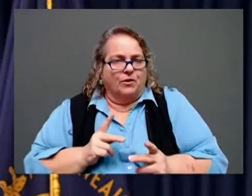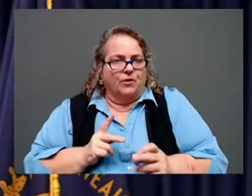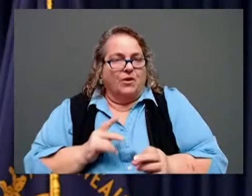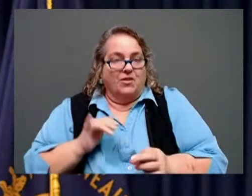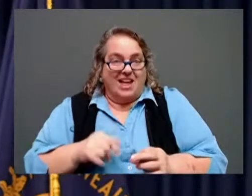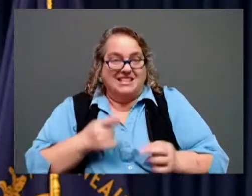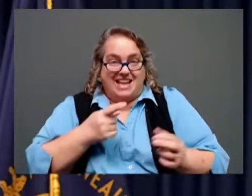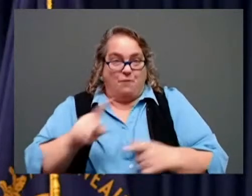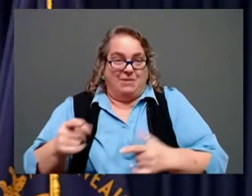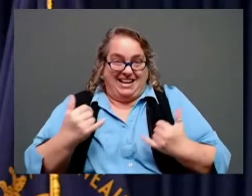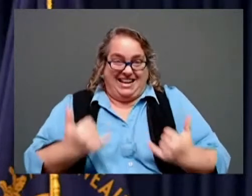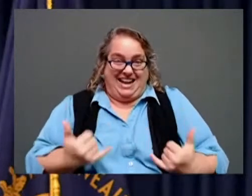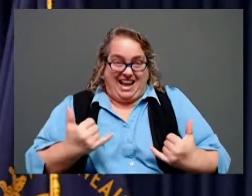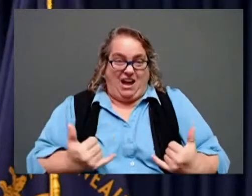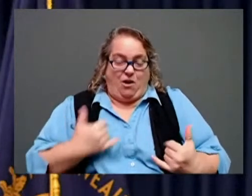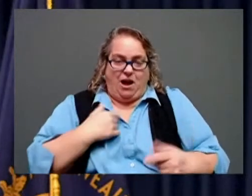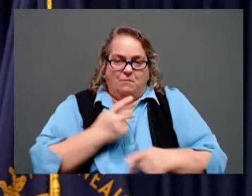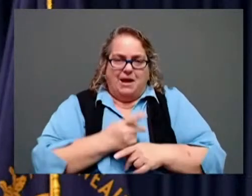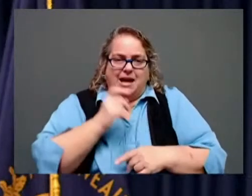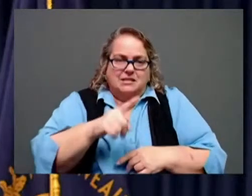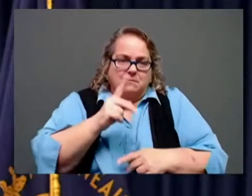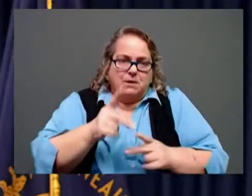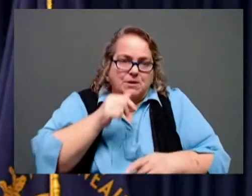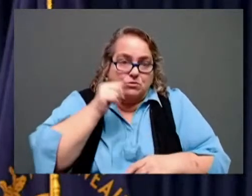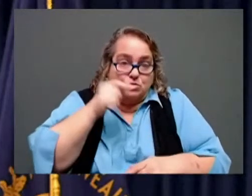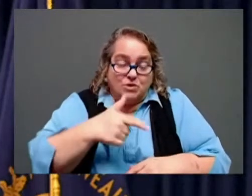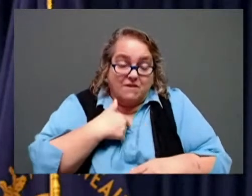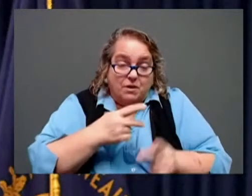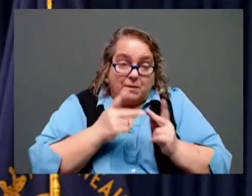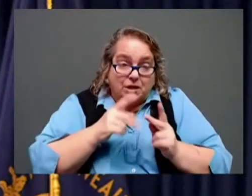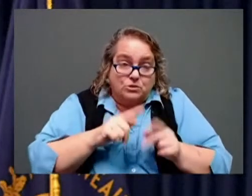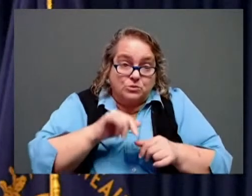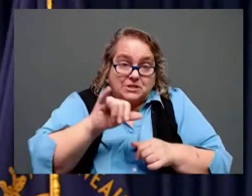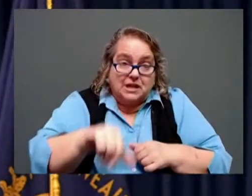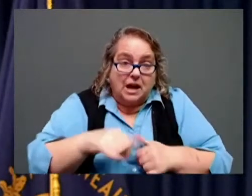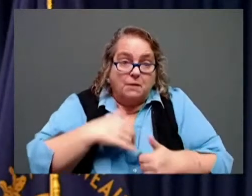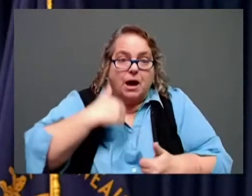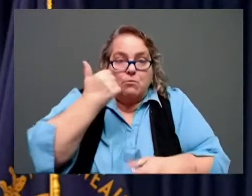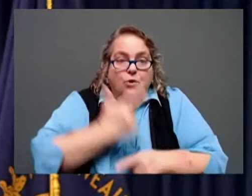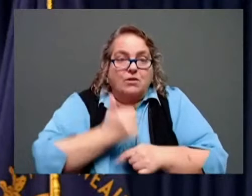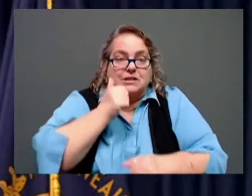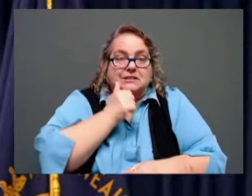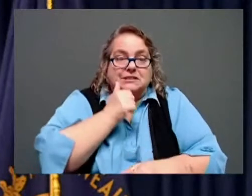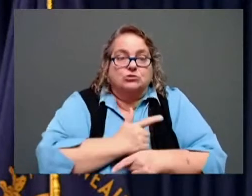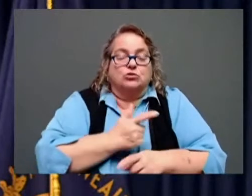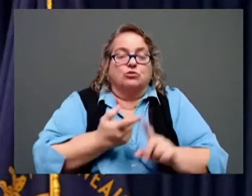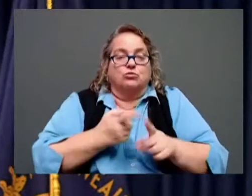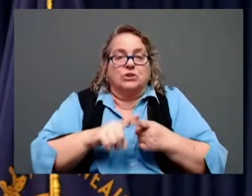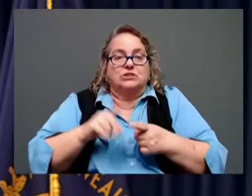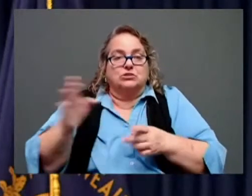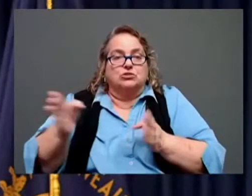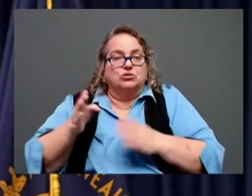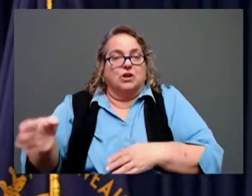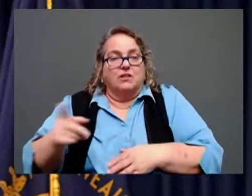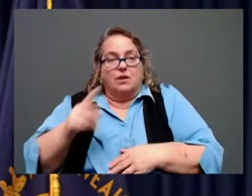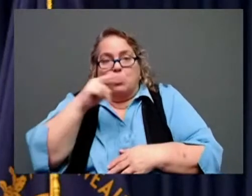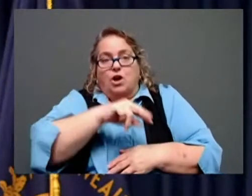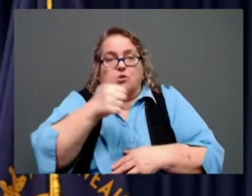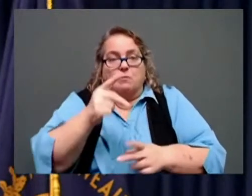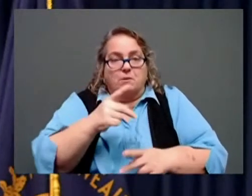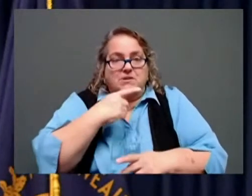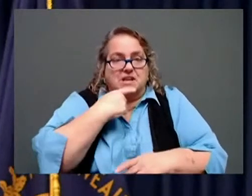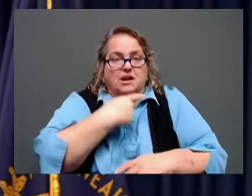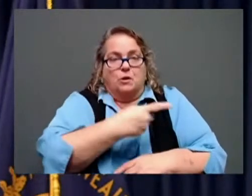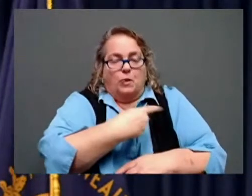now. I kept asking people yesterday, you got a place to stay? My brother, my sister, friends down the street, they were looking at other people saying, we're going to be neighbors for the